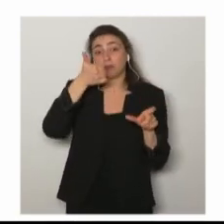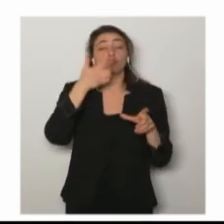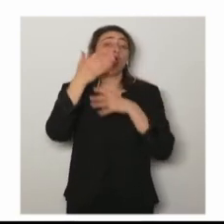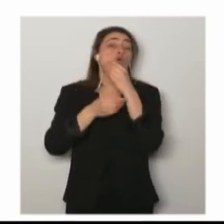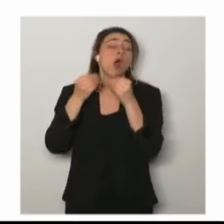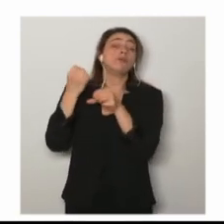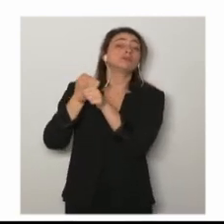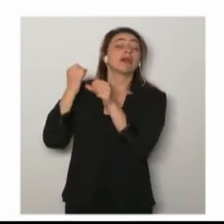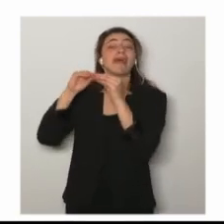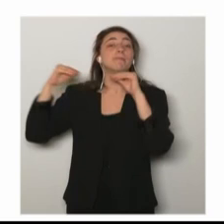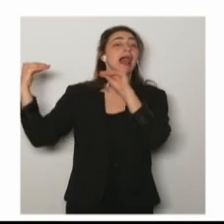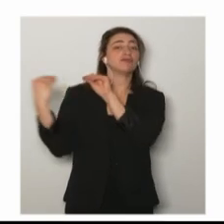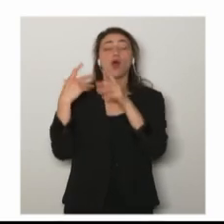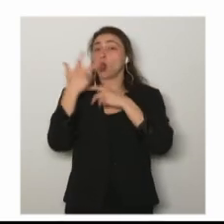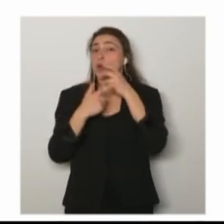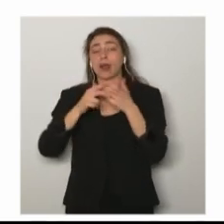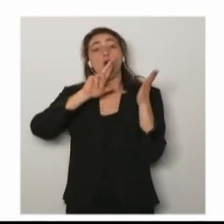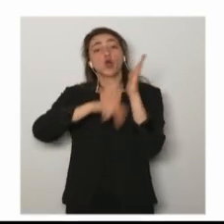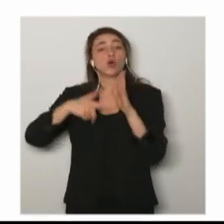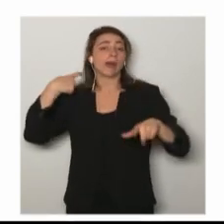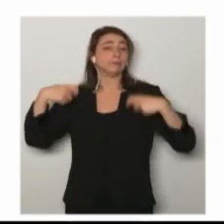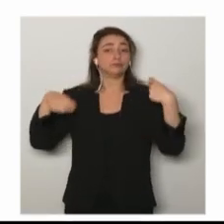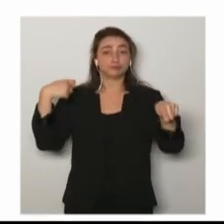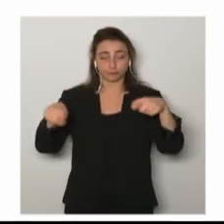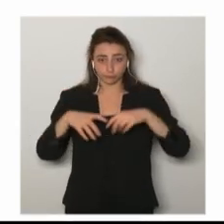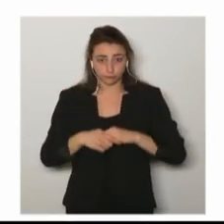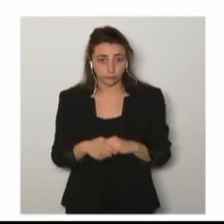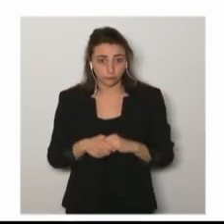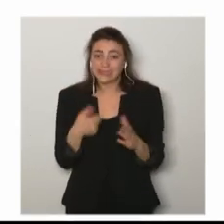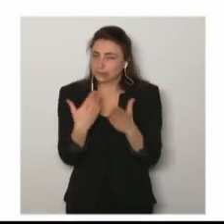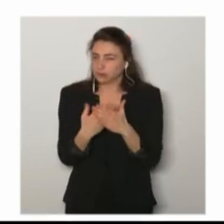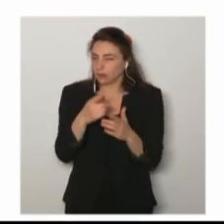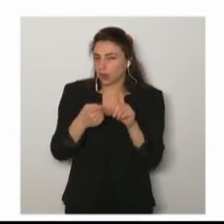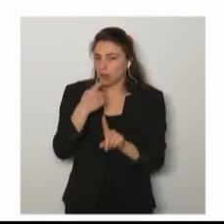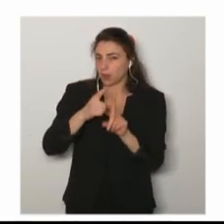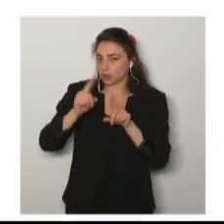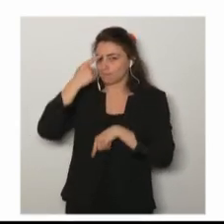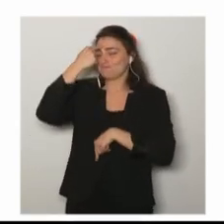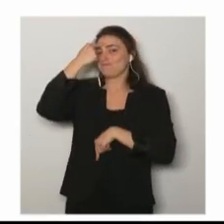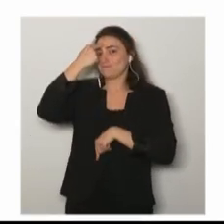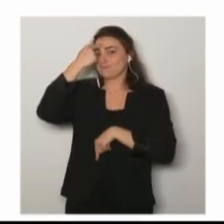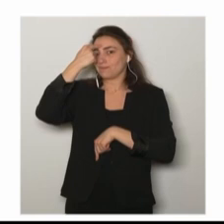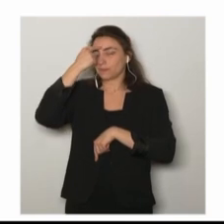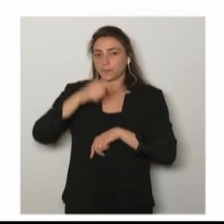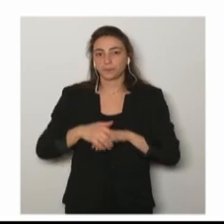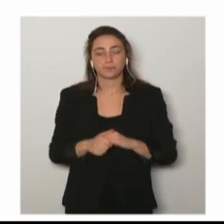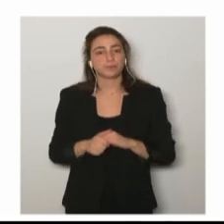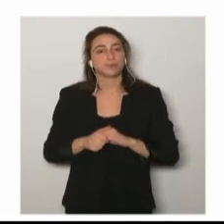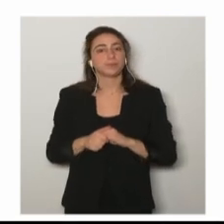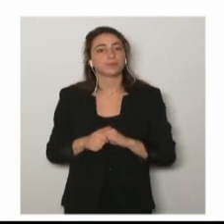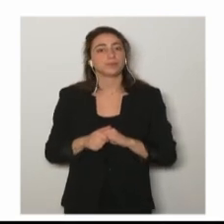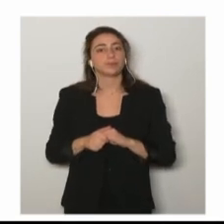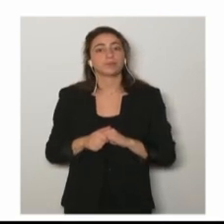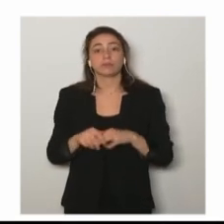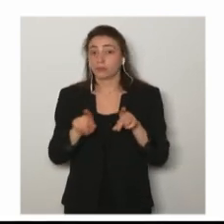flexible contracts. So it's very important to keep that in mind and to safeguard financial security.